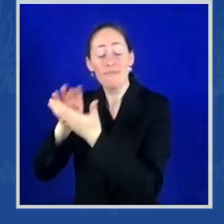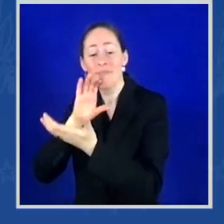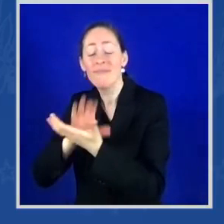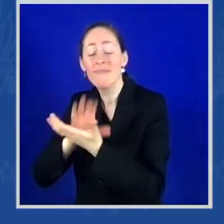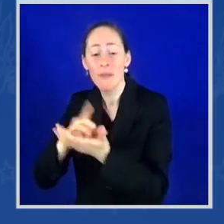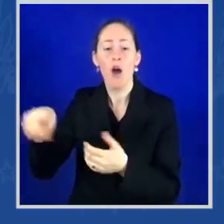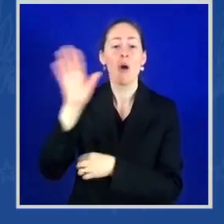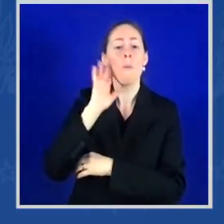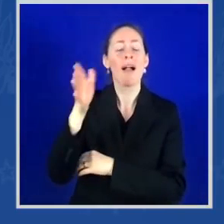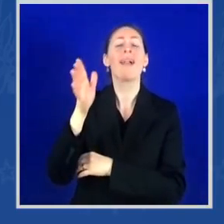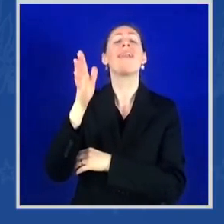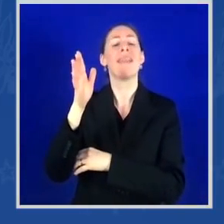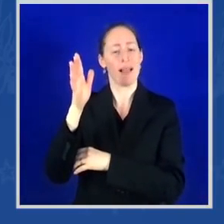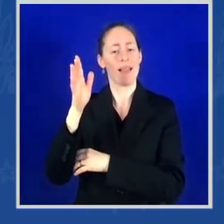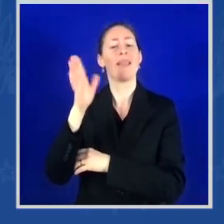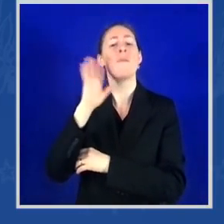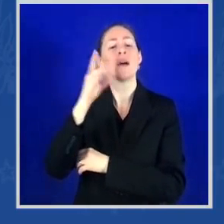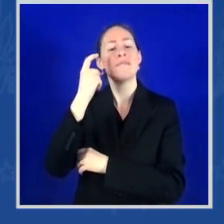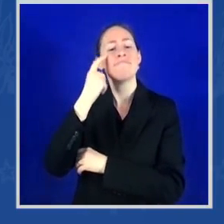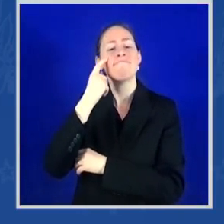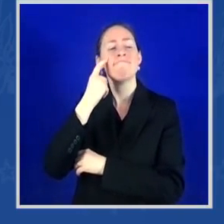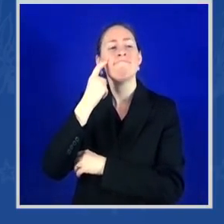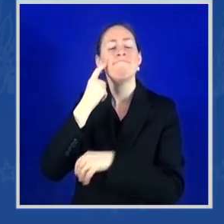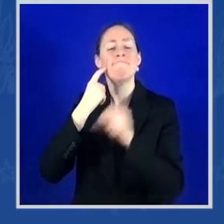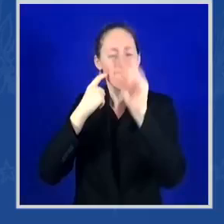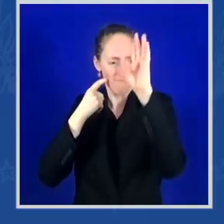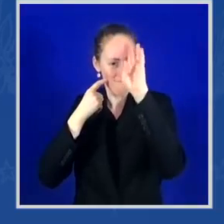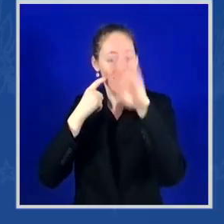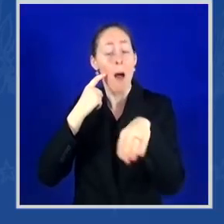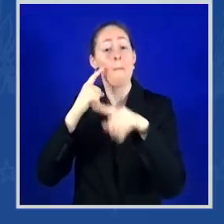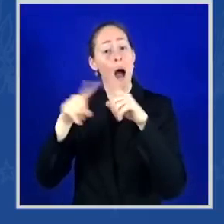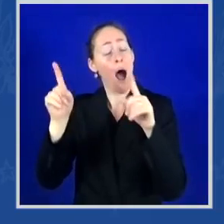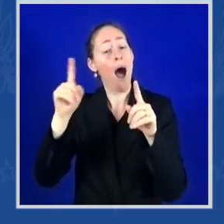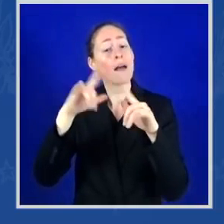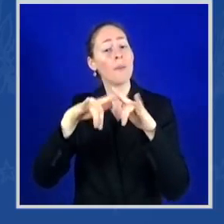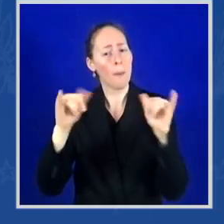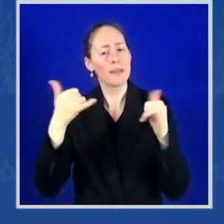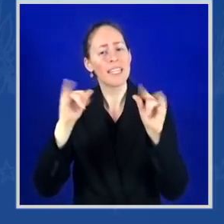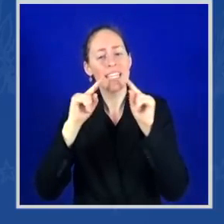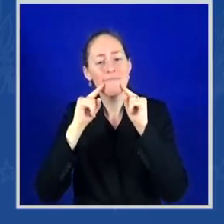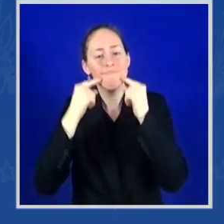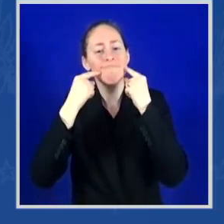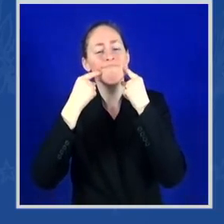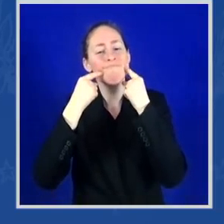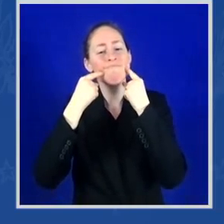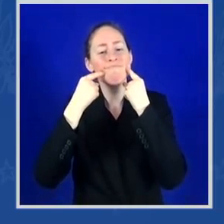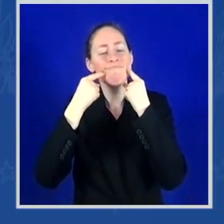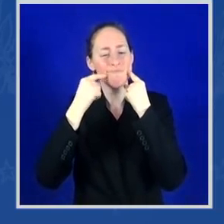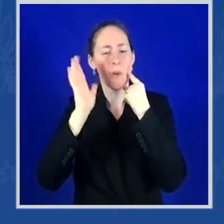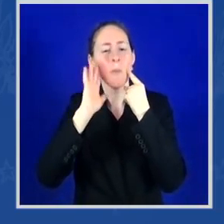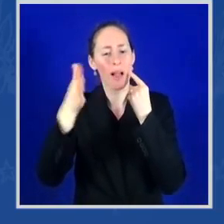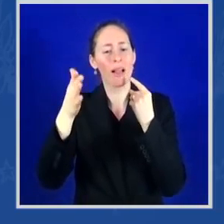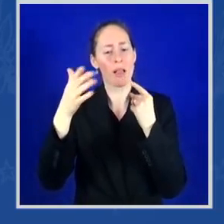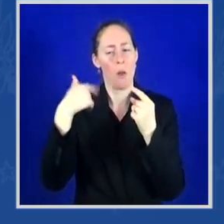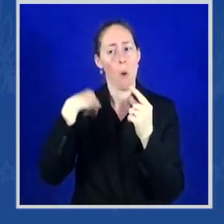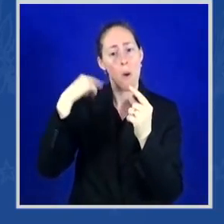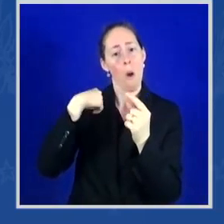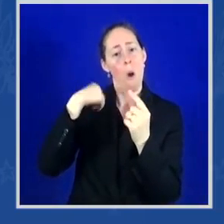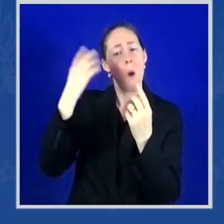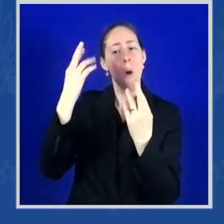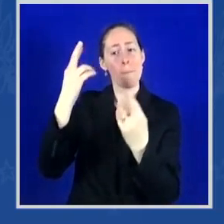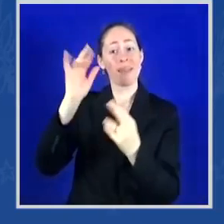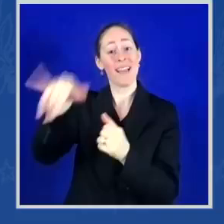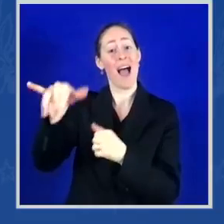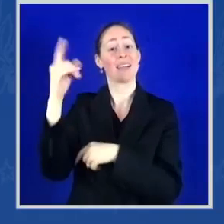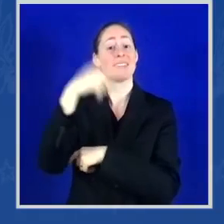Folks, I hope that day comes sooner than later. Folks, you know, despite all